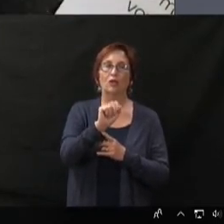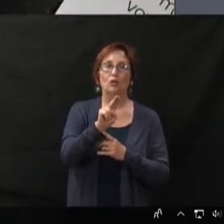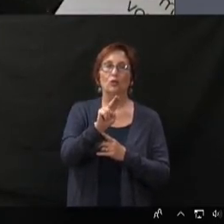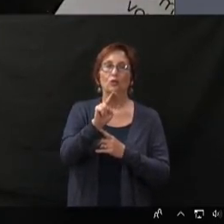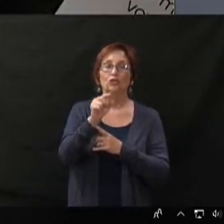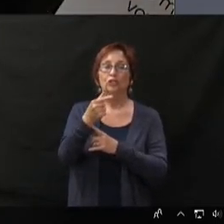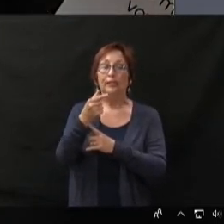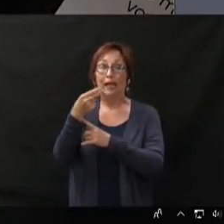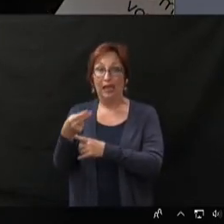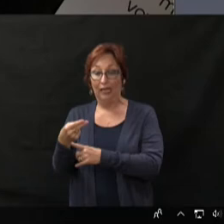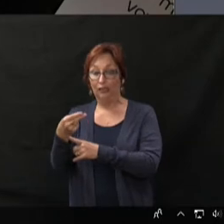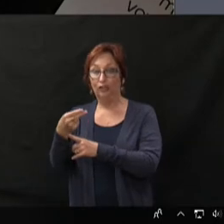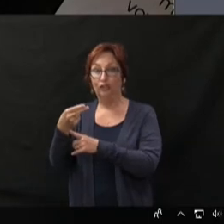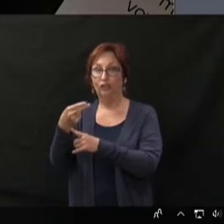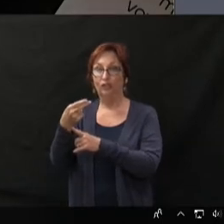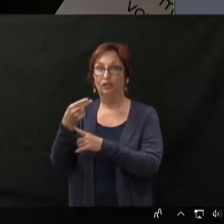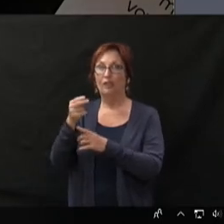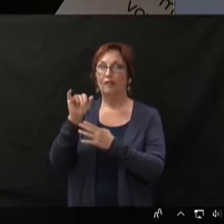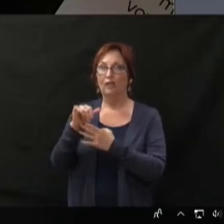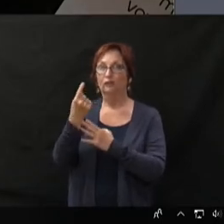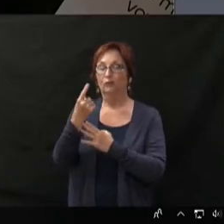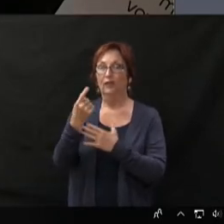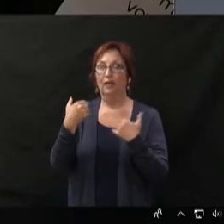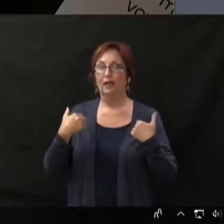A-U-G-H is one of those that has a